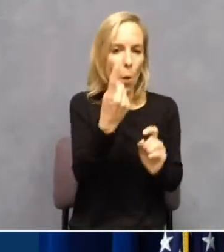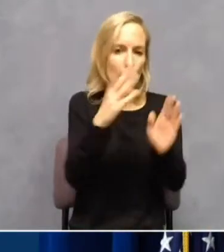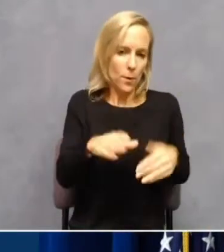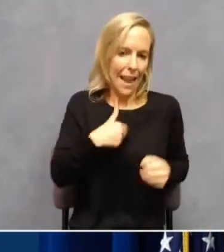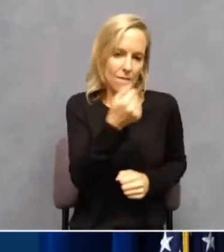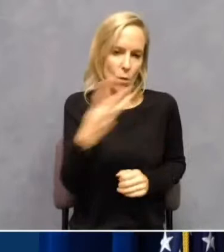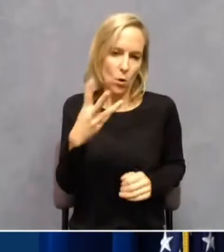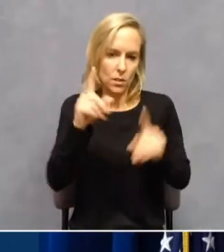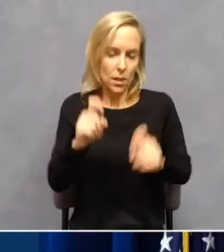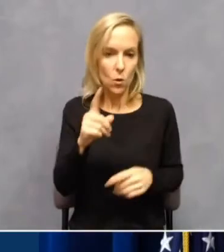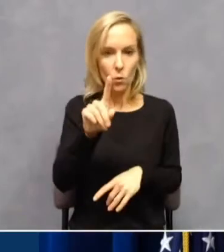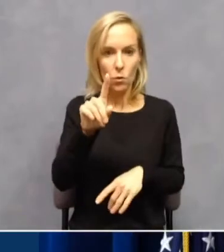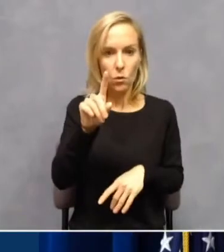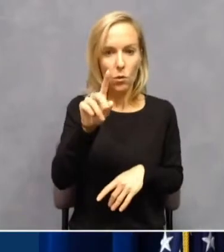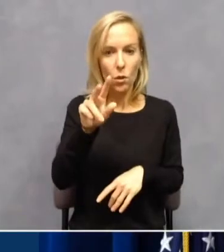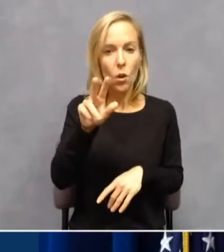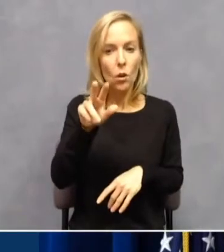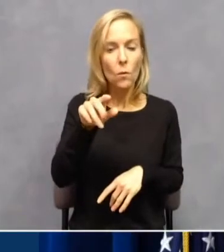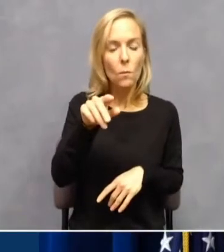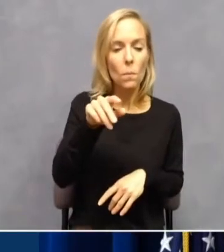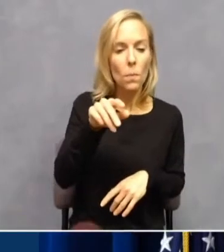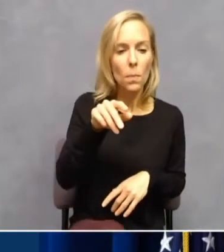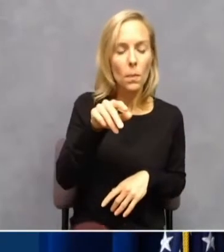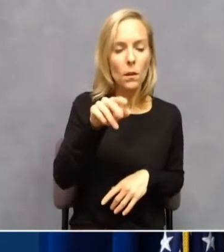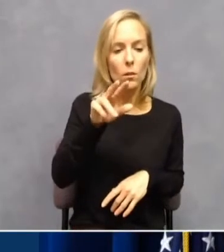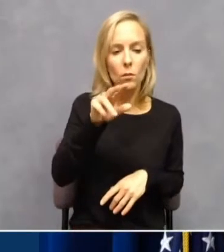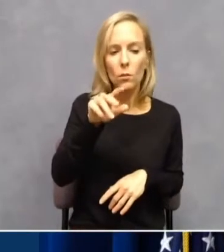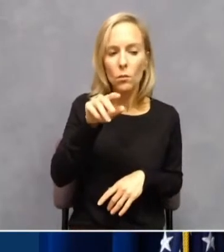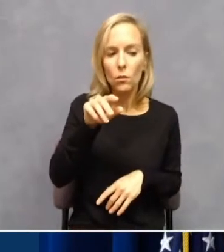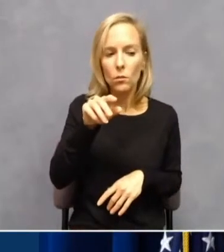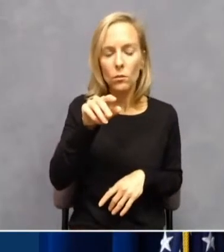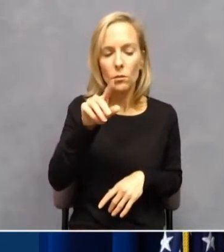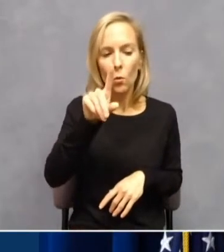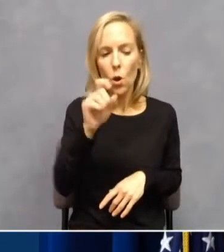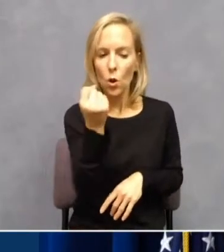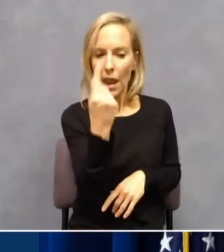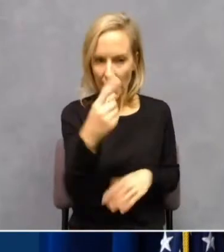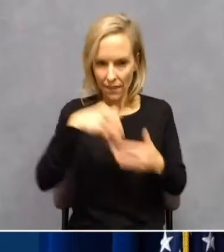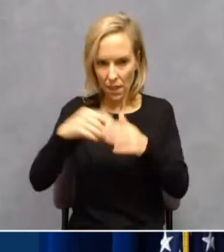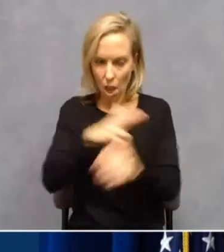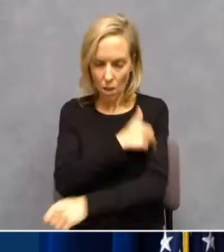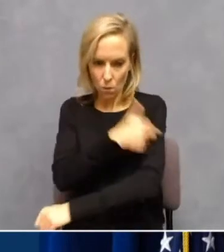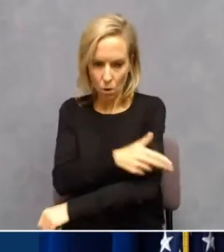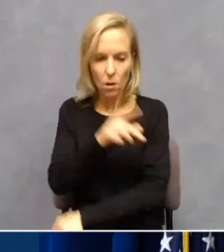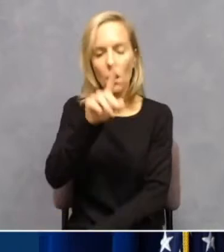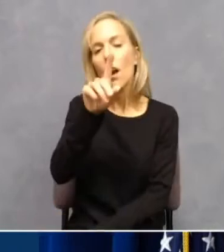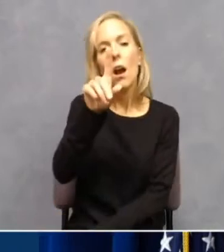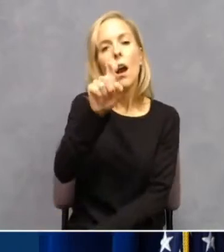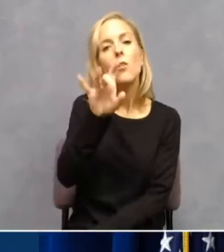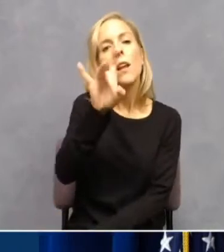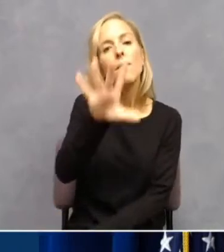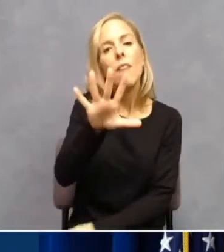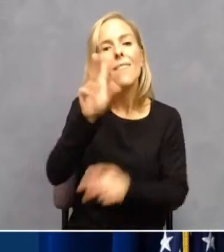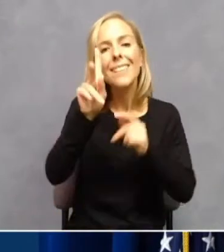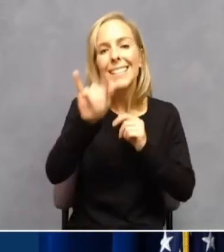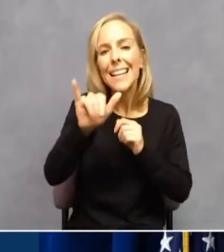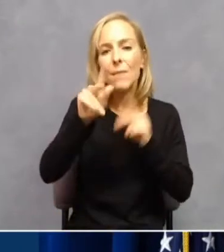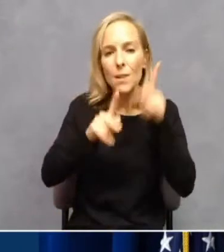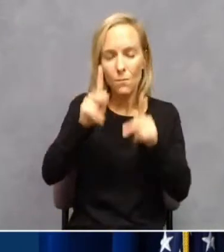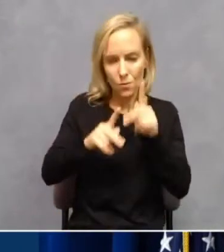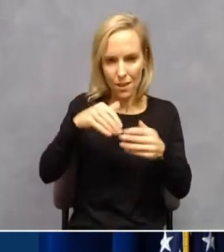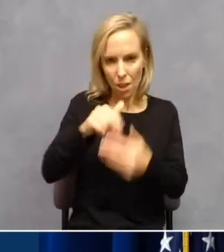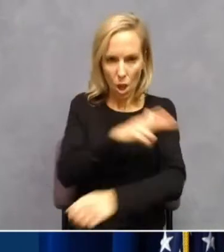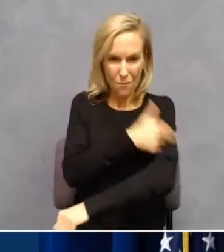hospital. That's up from 704 yesterday. Currently in the ICU, 185 Kentuckians. That was just 170